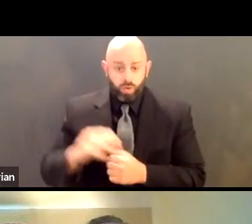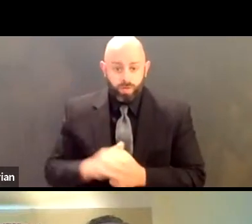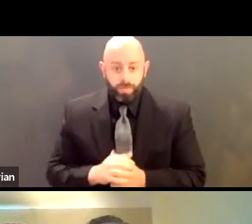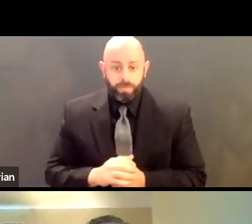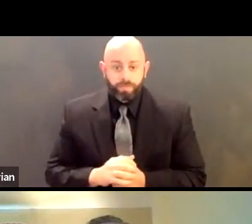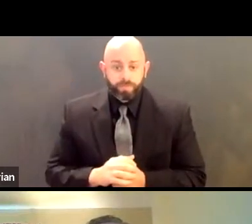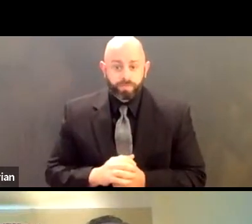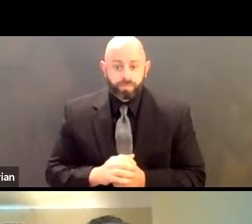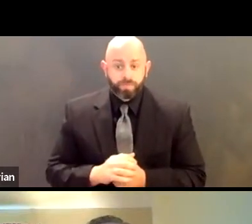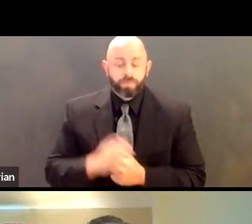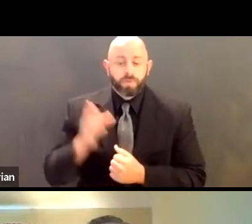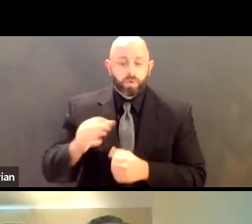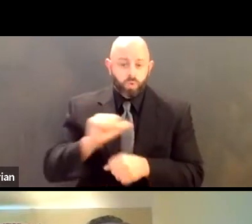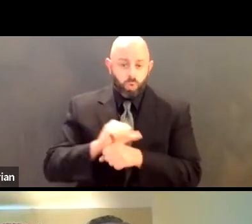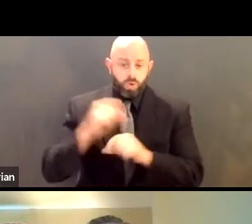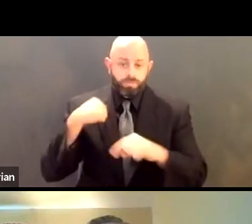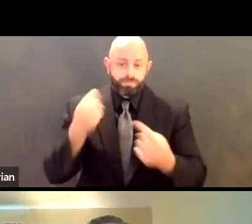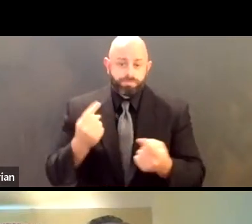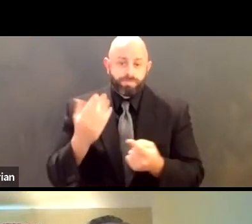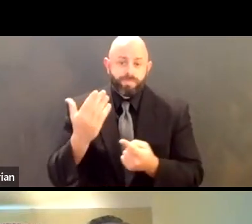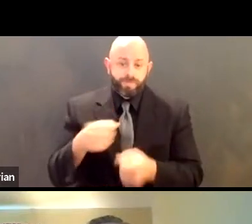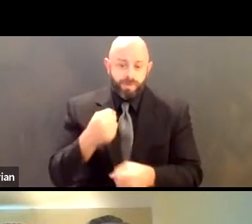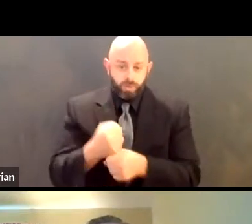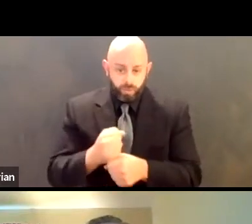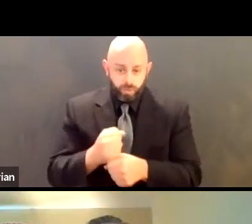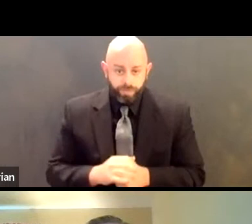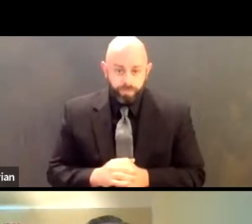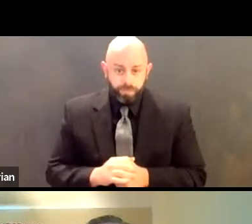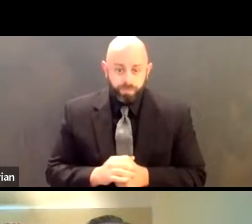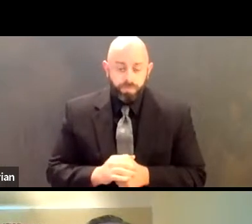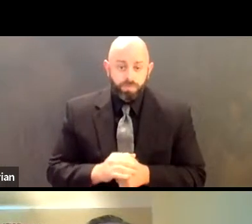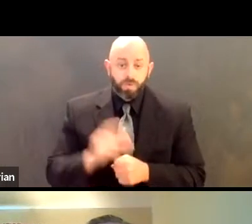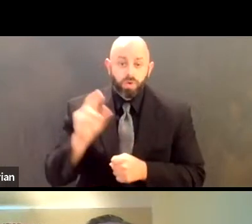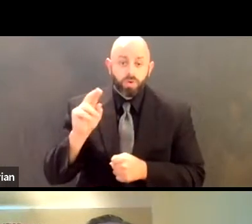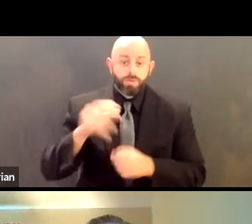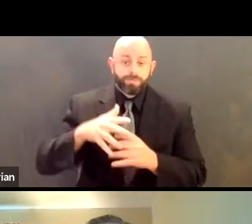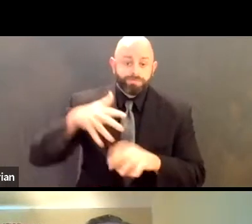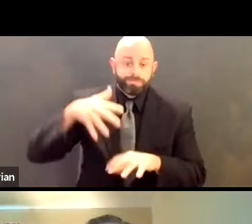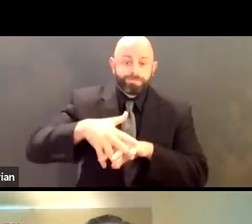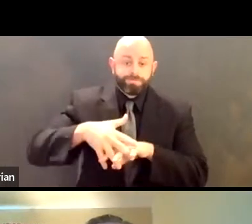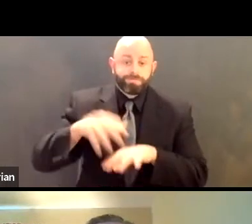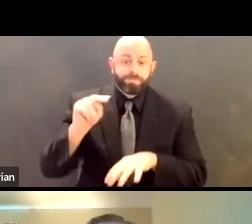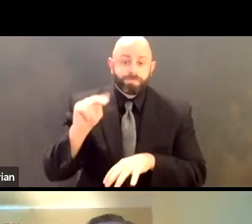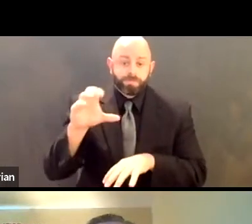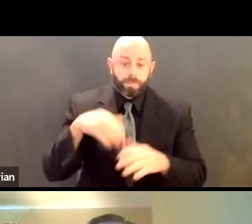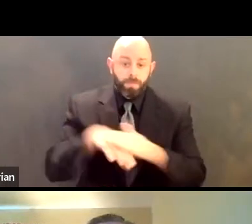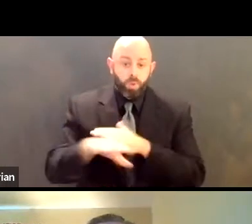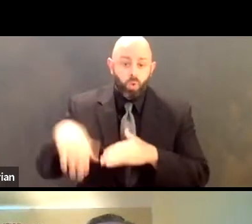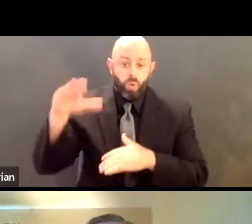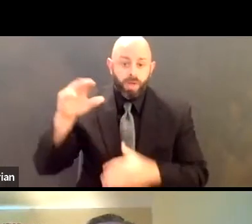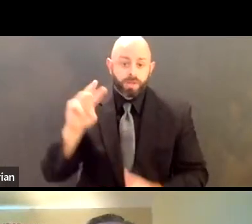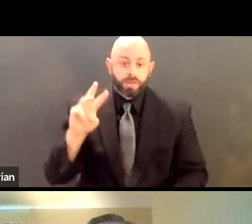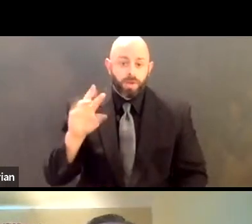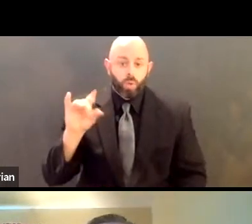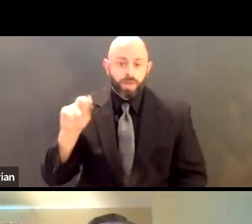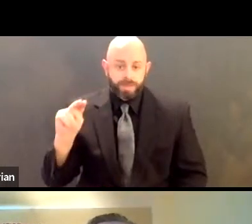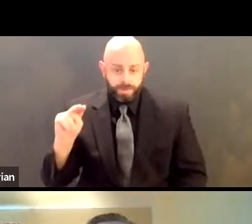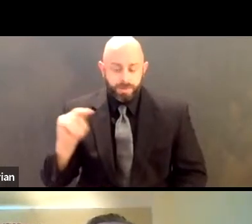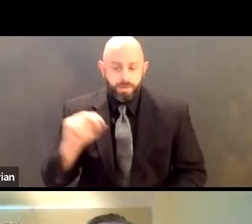Services, where she has worked for the past 15 years. She is a North Carolina native, born and raised in Wilson, and has